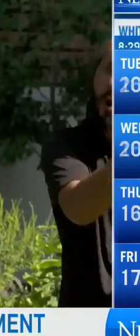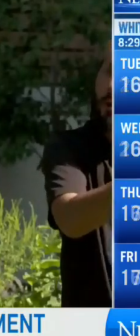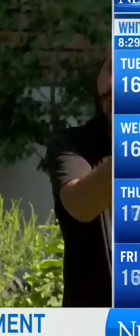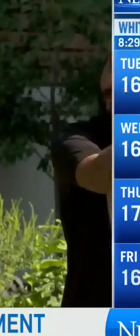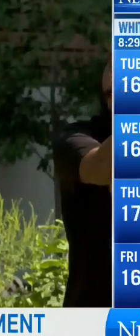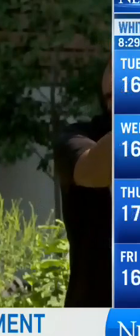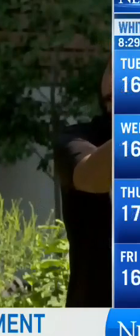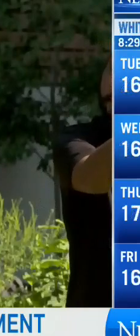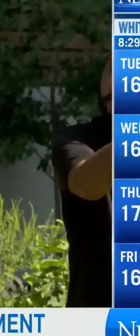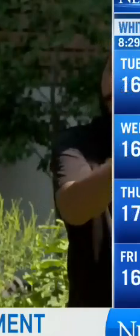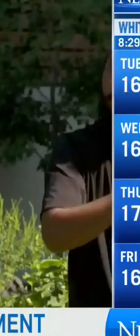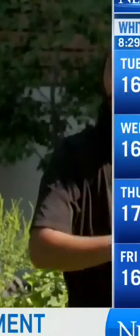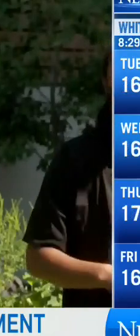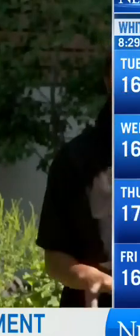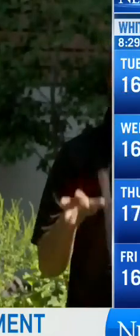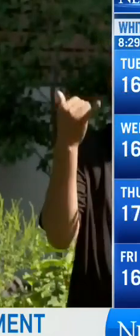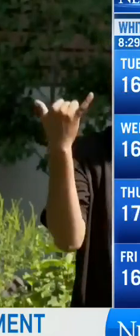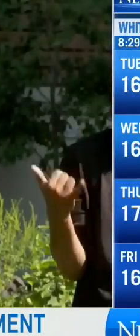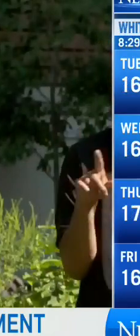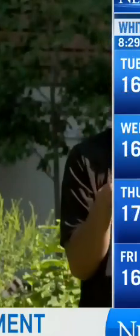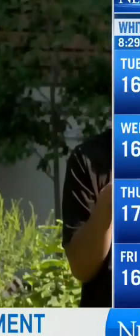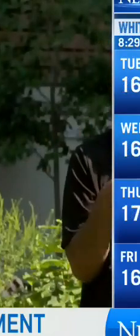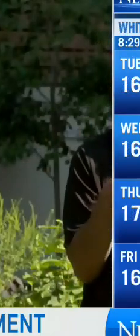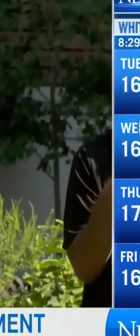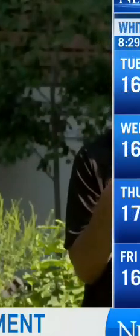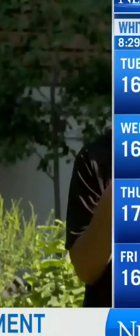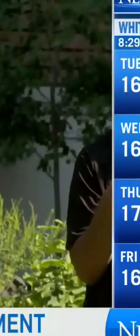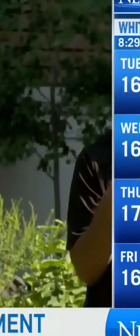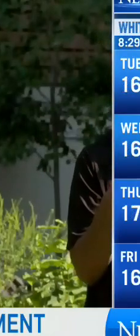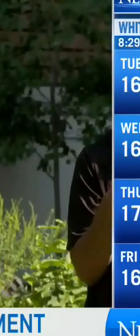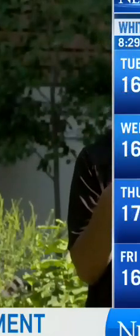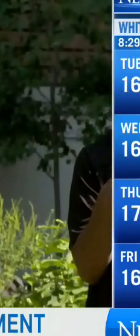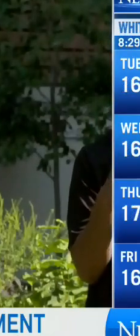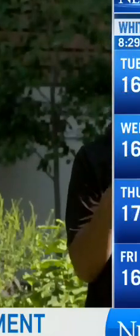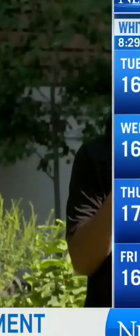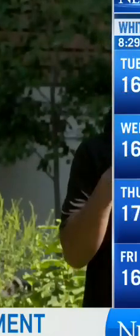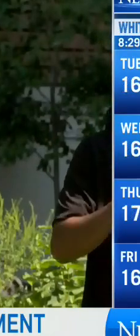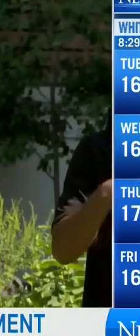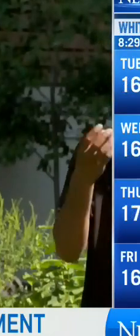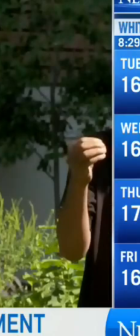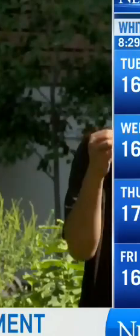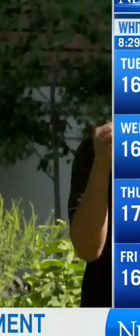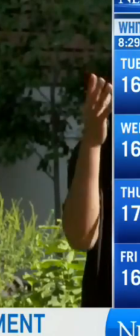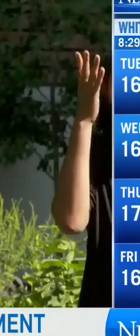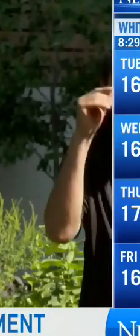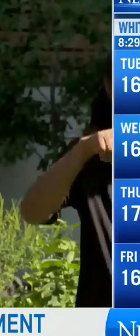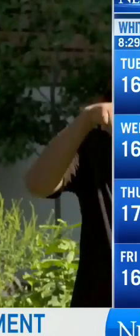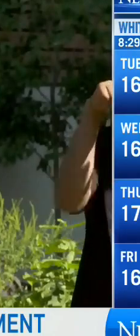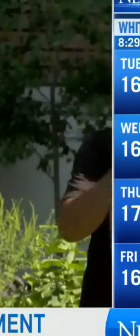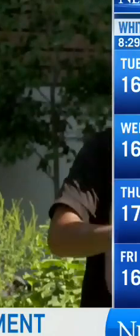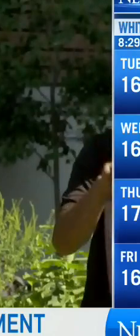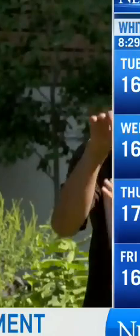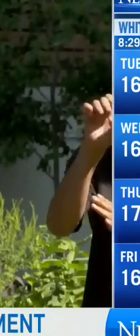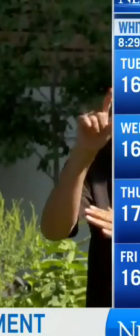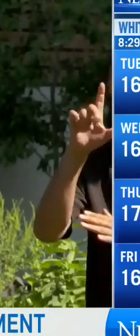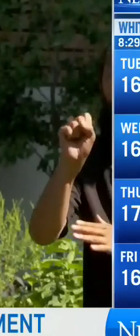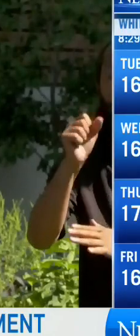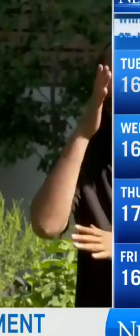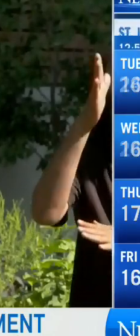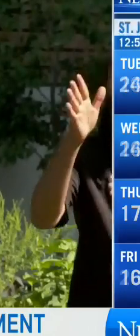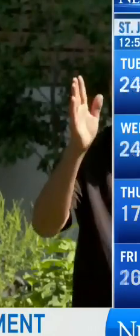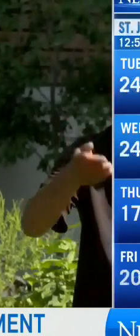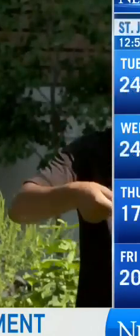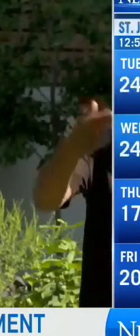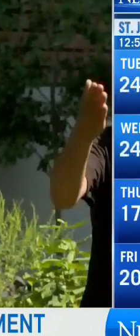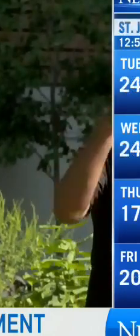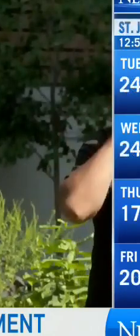This is just the beginning, and of course we will be presenting all of the details of all of the aspects here, but we have got